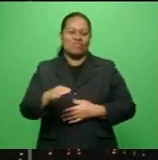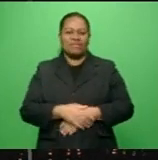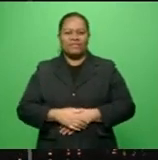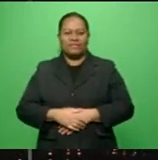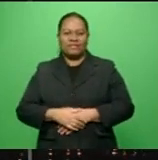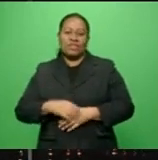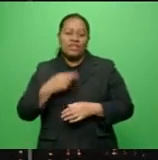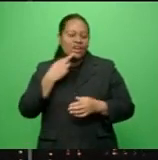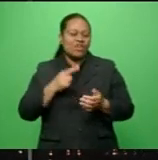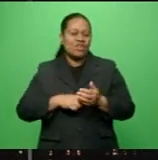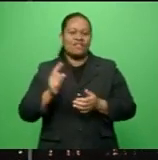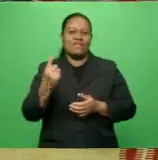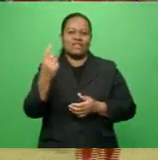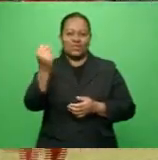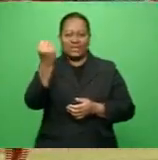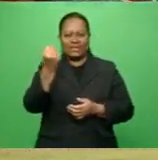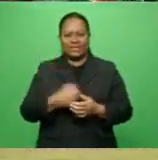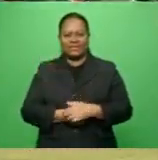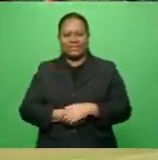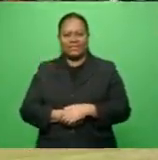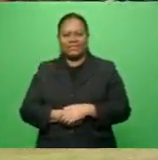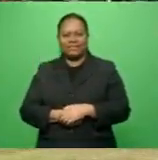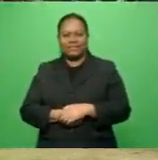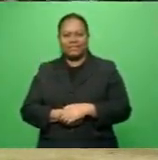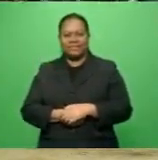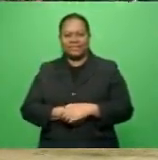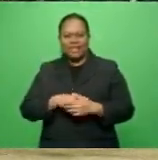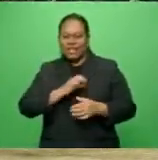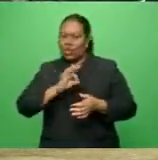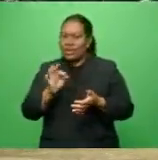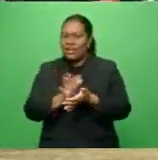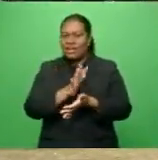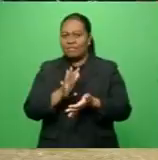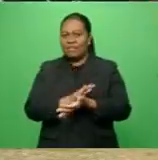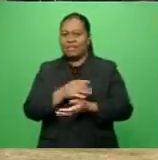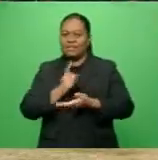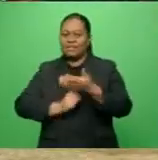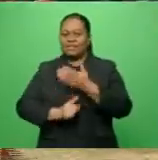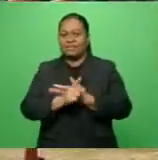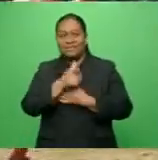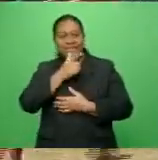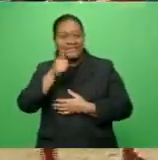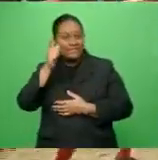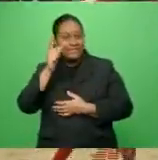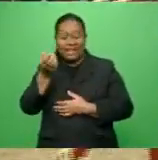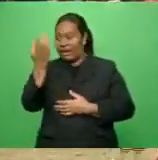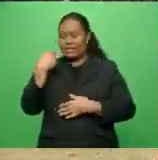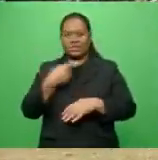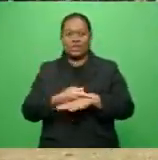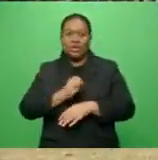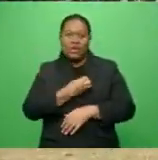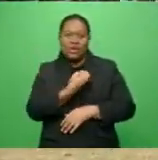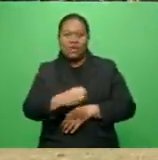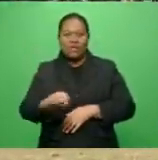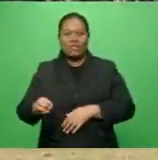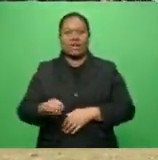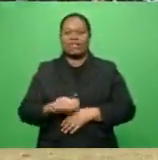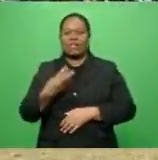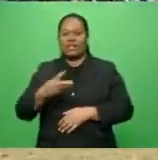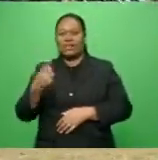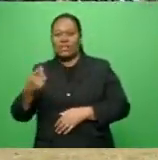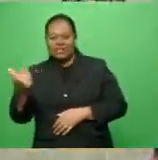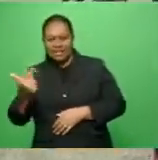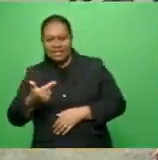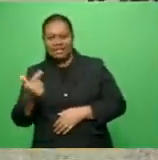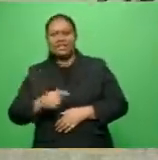their first win. After their disappointing loss to Ovalau last week, the side bounced back in style with a 31-17 win over